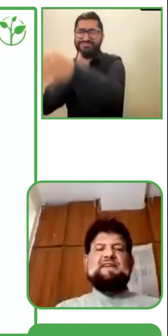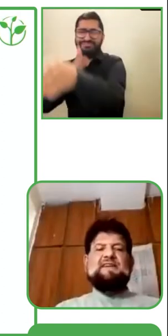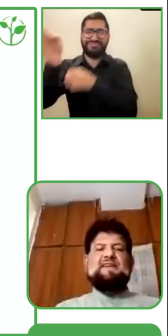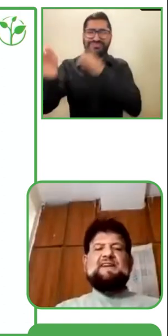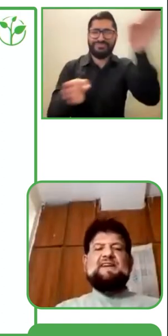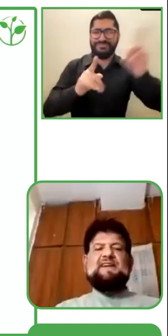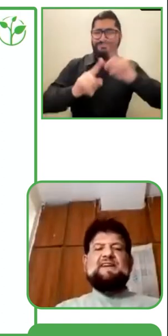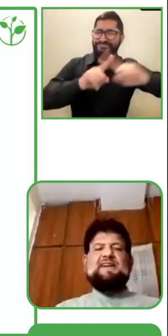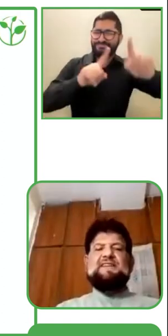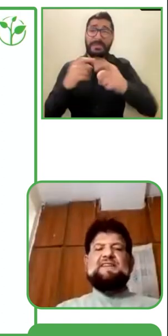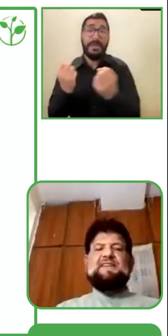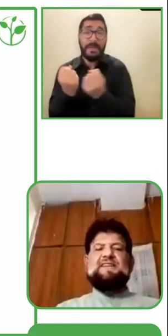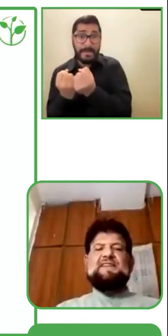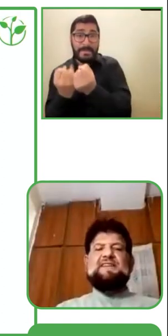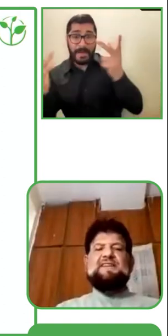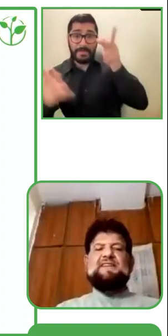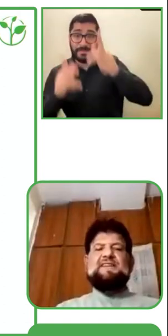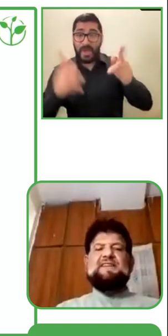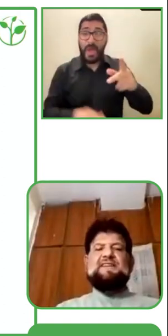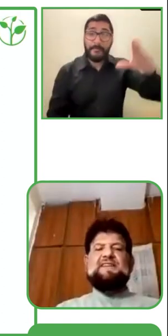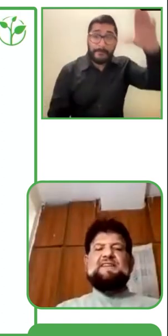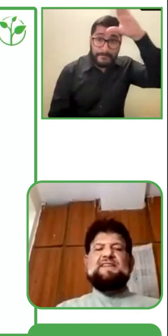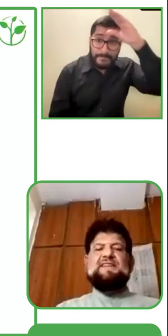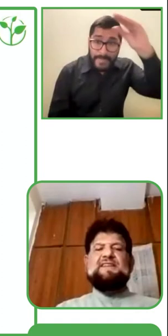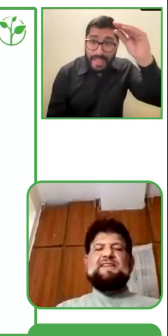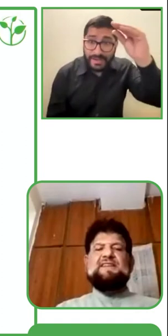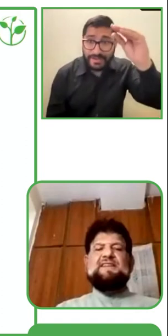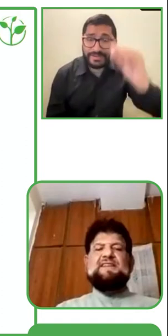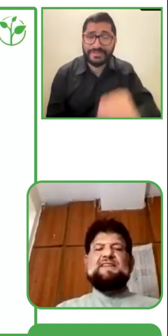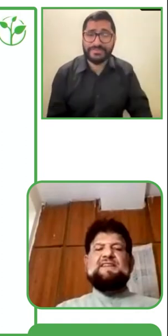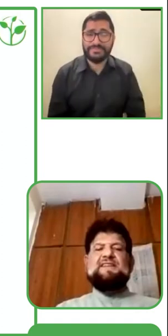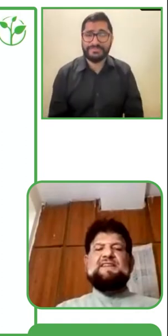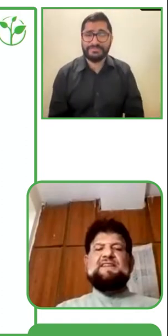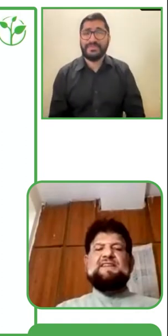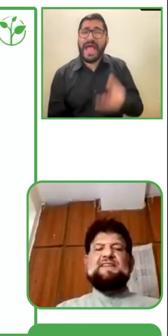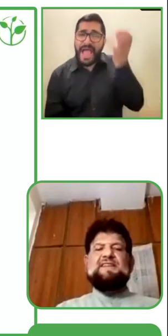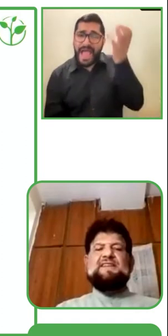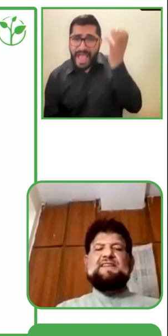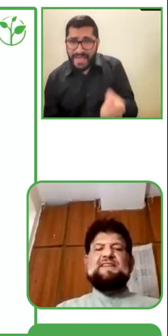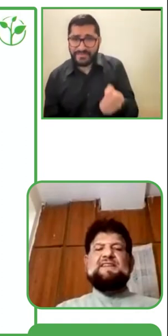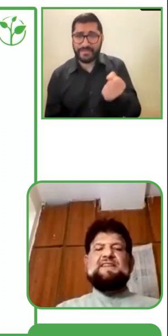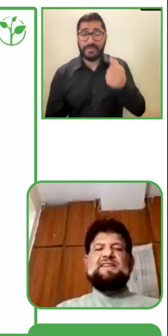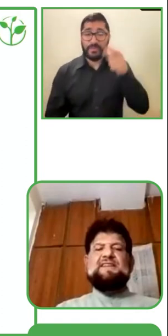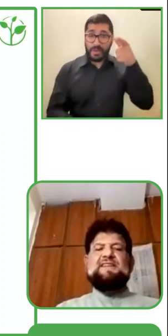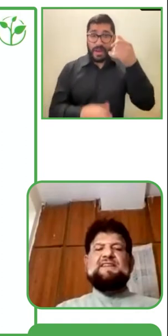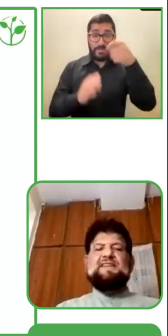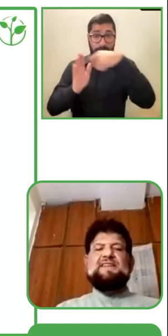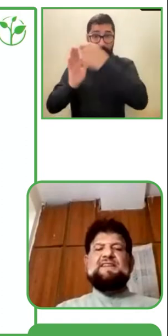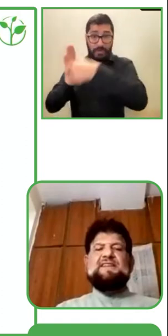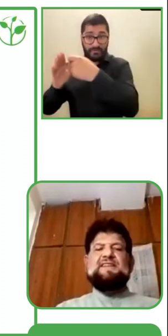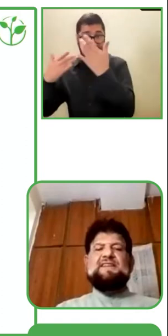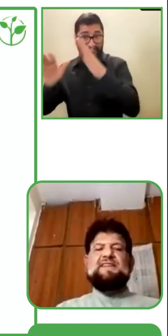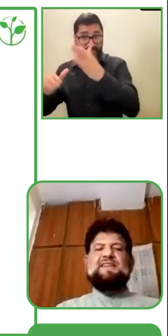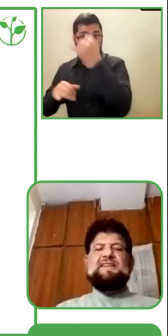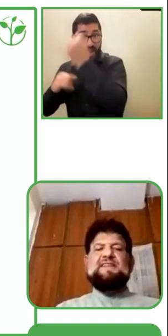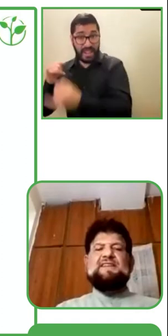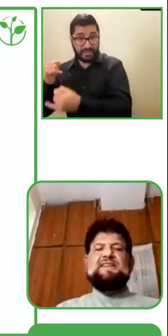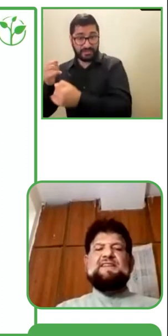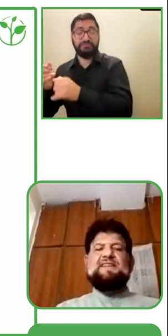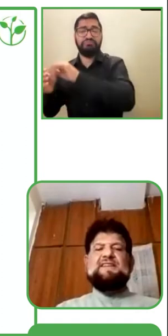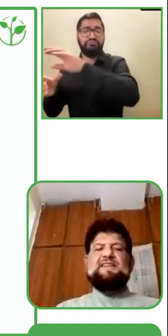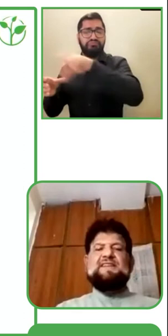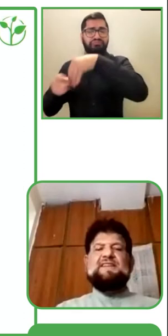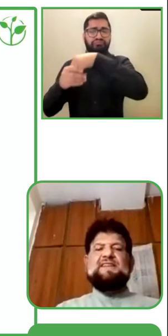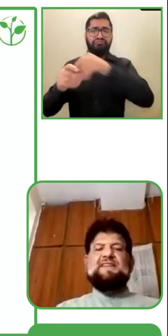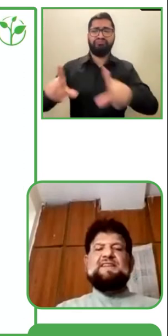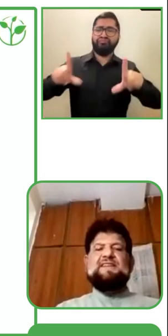earning an income after their graduation from the program, improved economic situation, improved health. Now